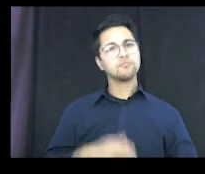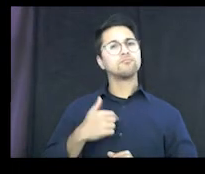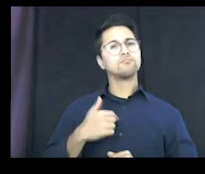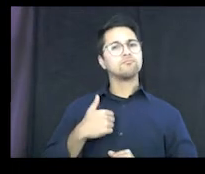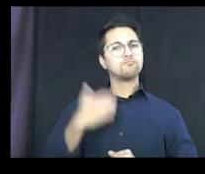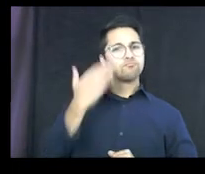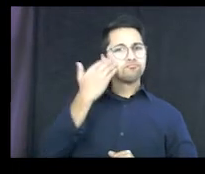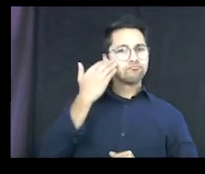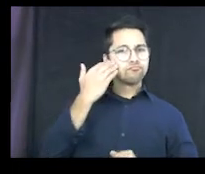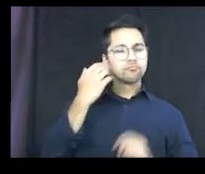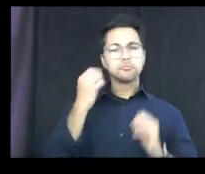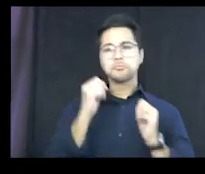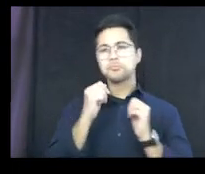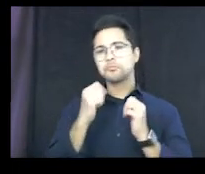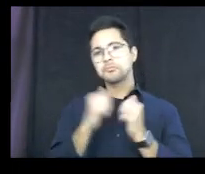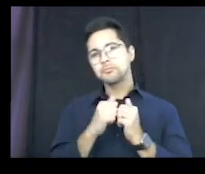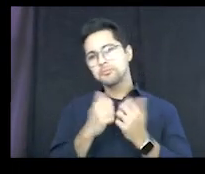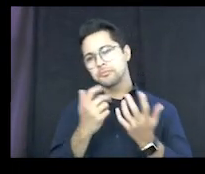familiar with like